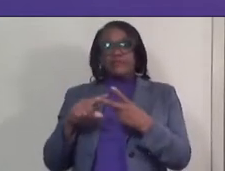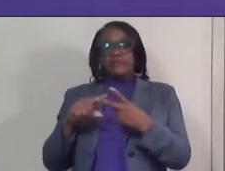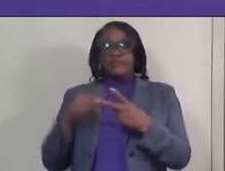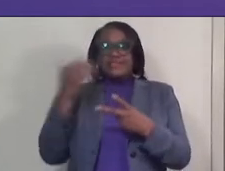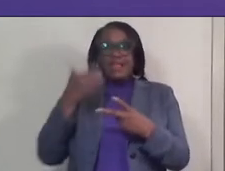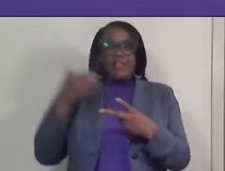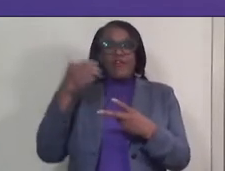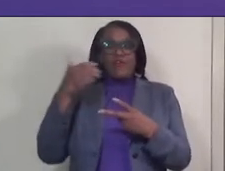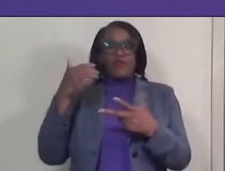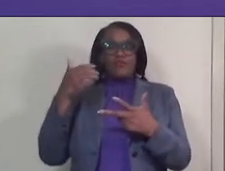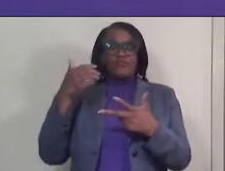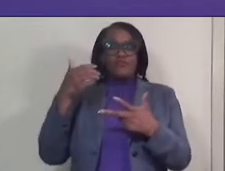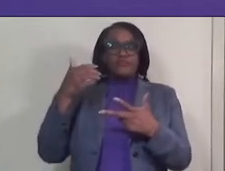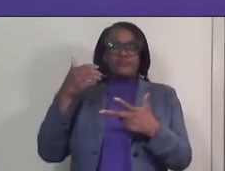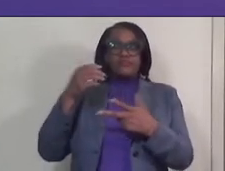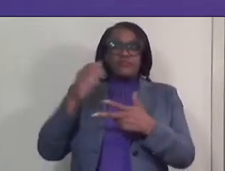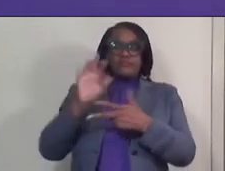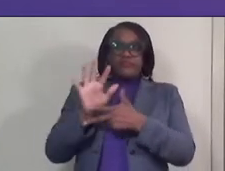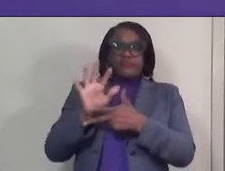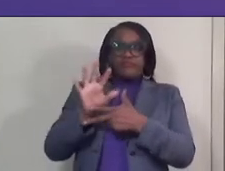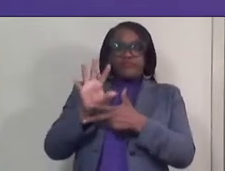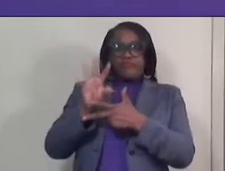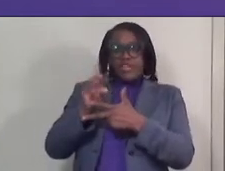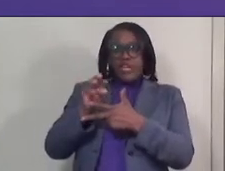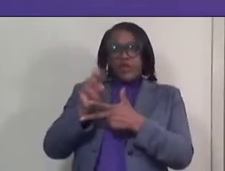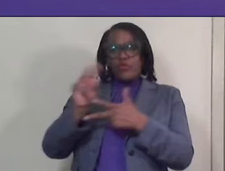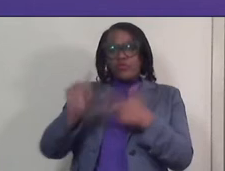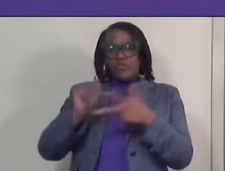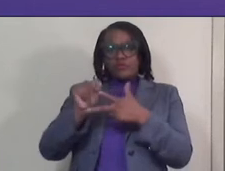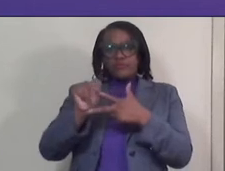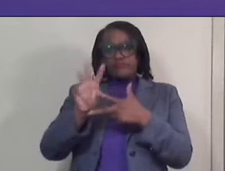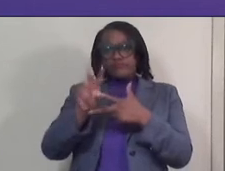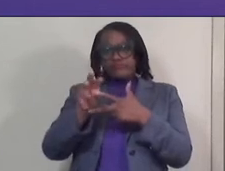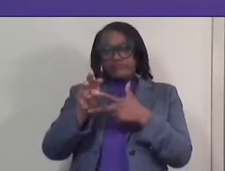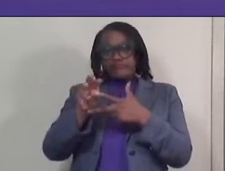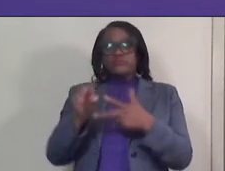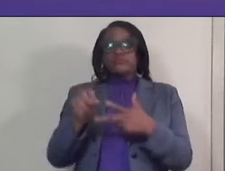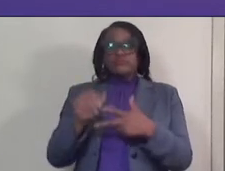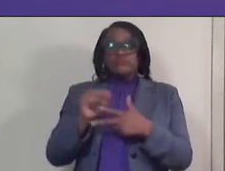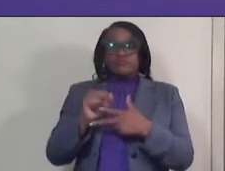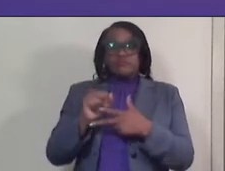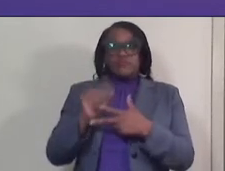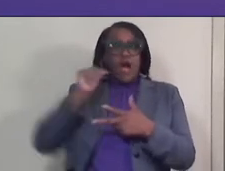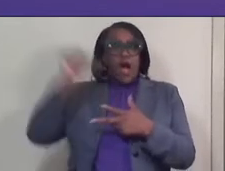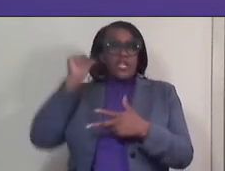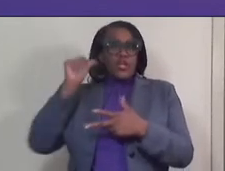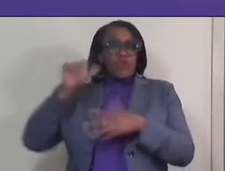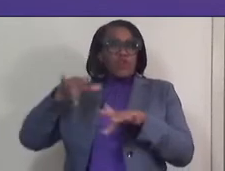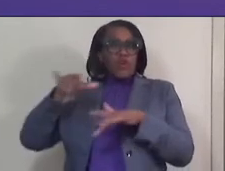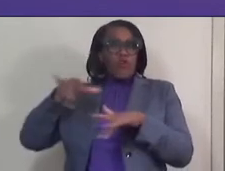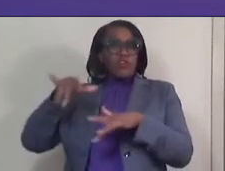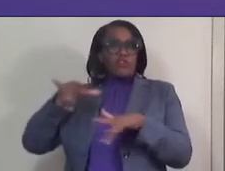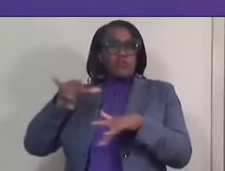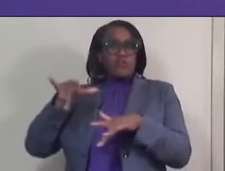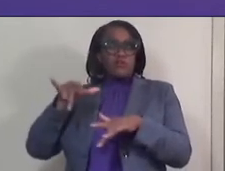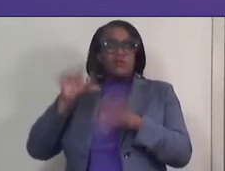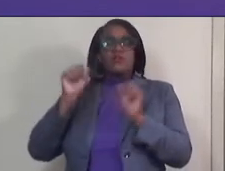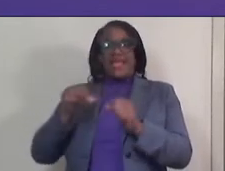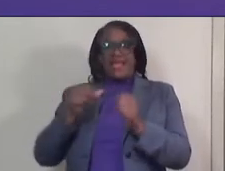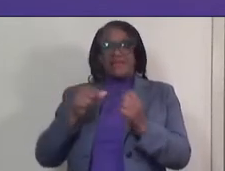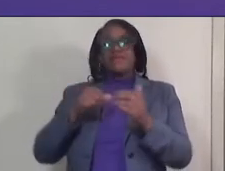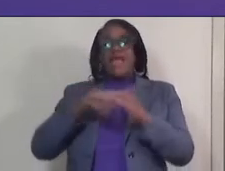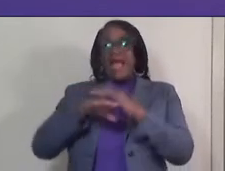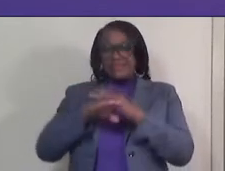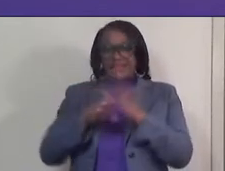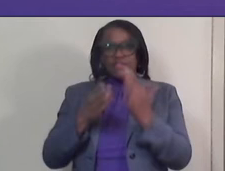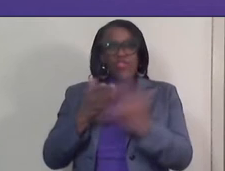audio recorders, as well as video. All of these can all be accessed through a cell phone these